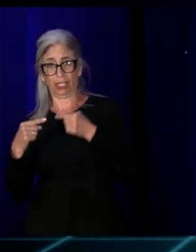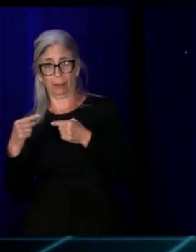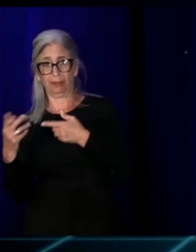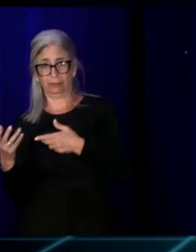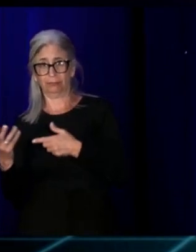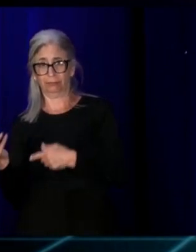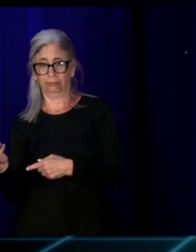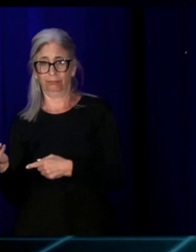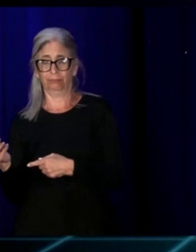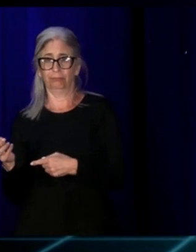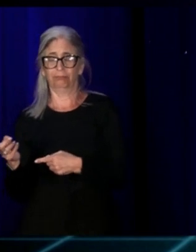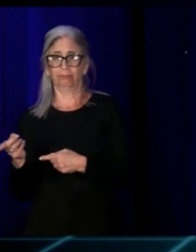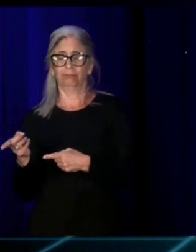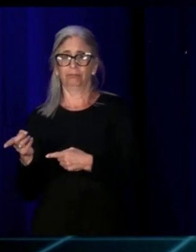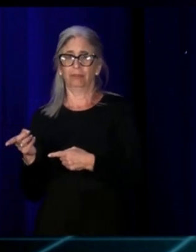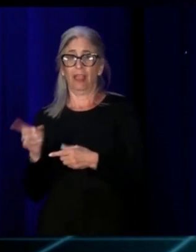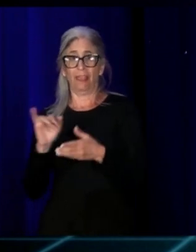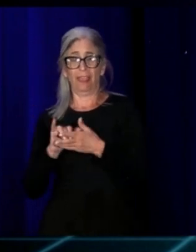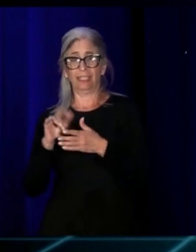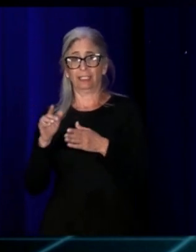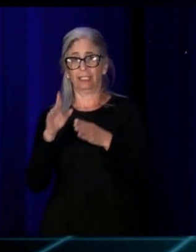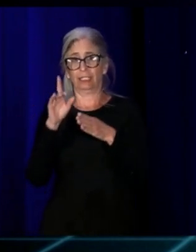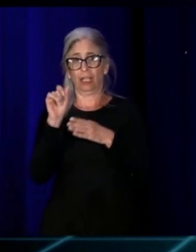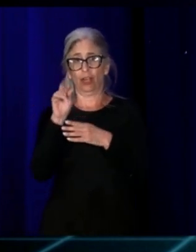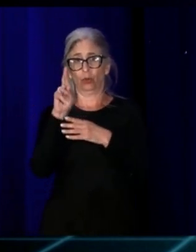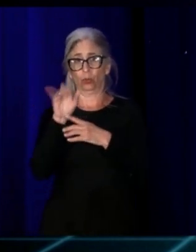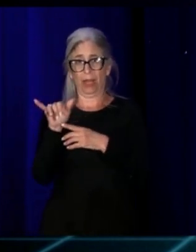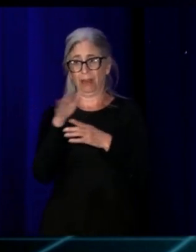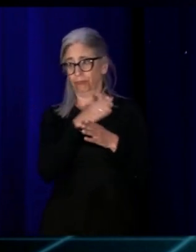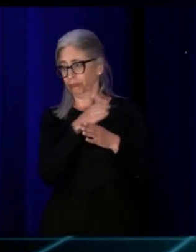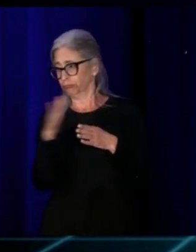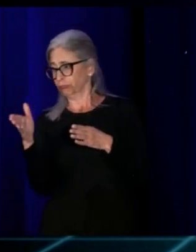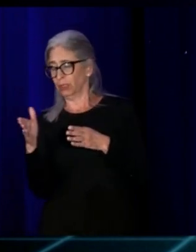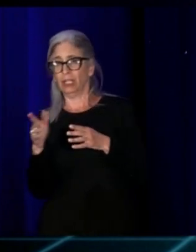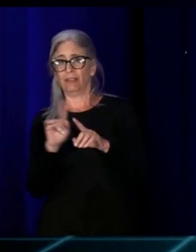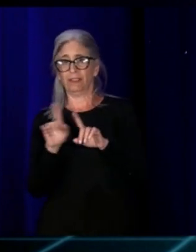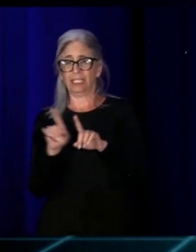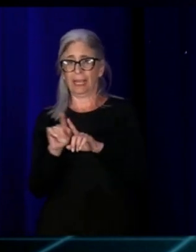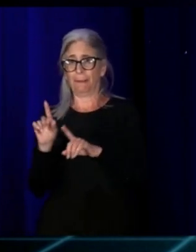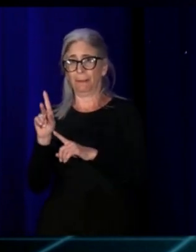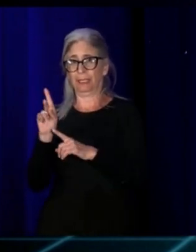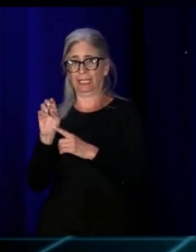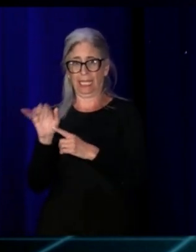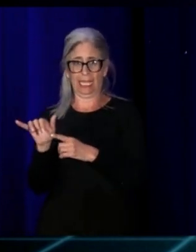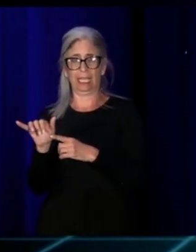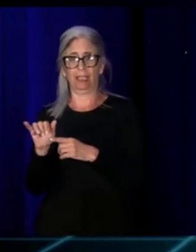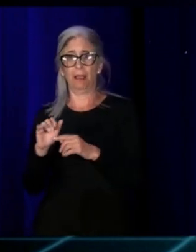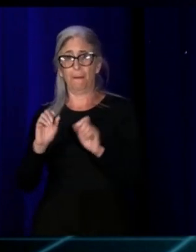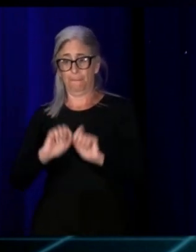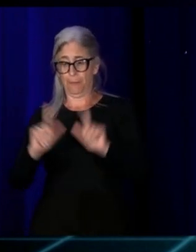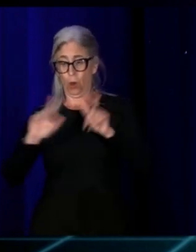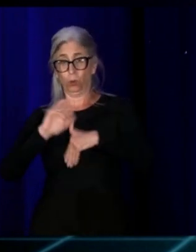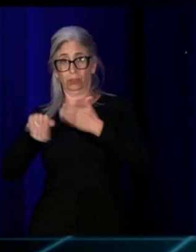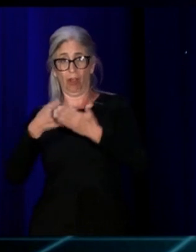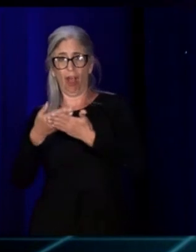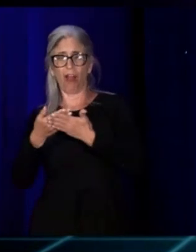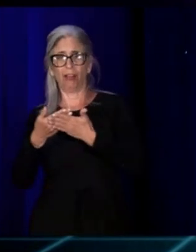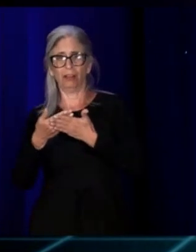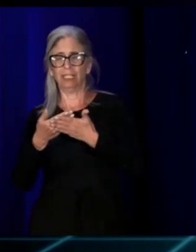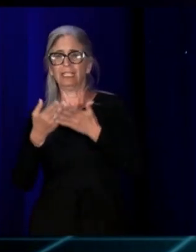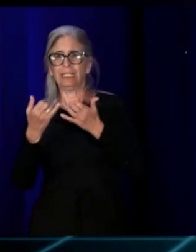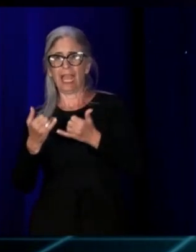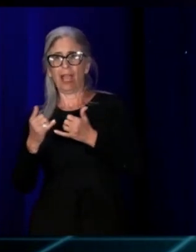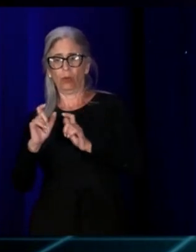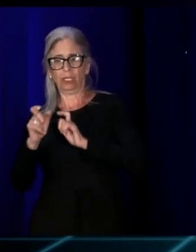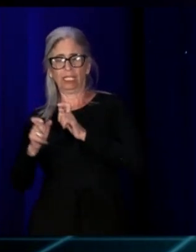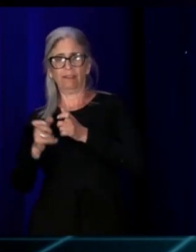here, which is an array of these same keys, these surrogate keys. So now I can say post all, and we can give